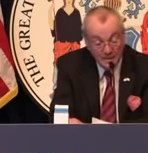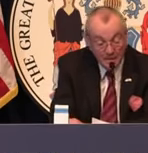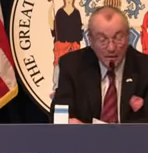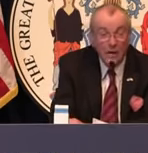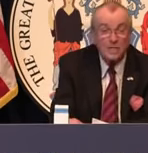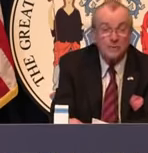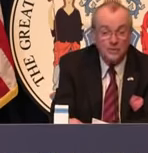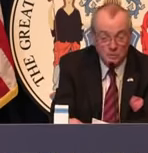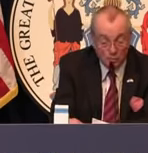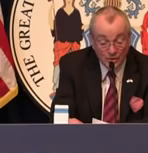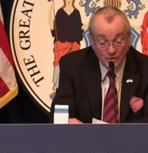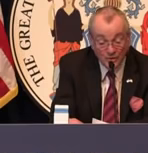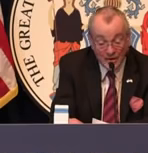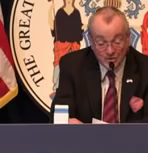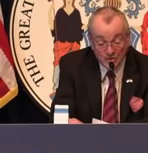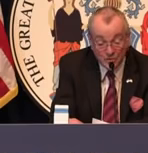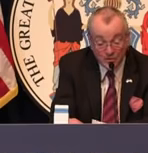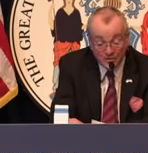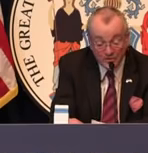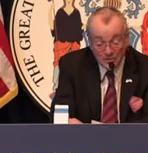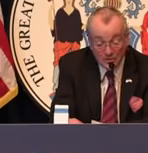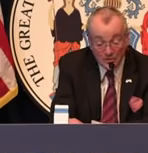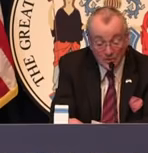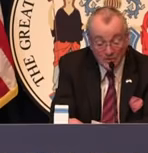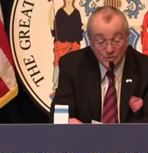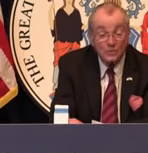on. Our hospitals reported